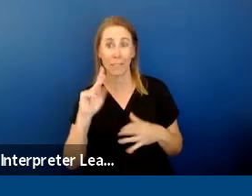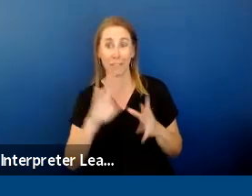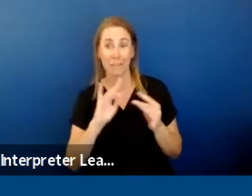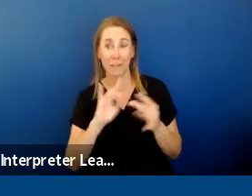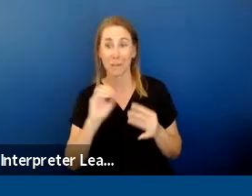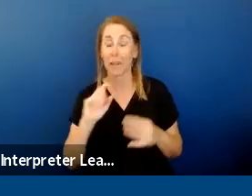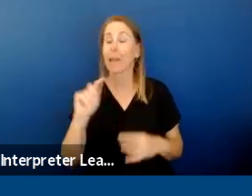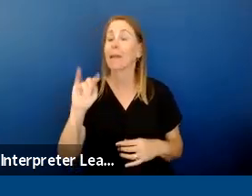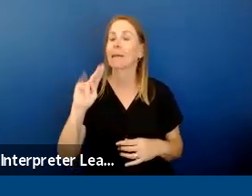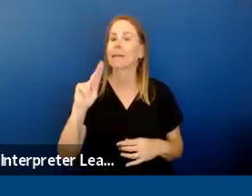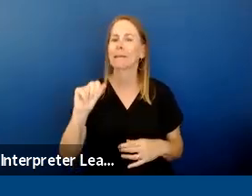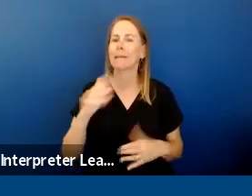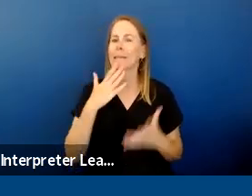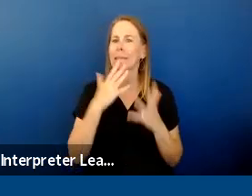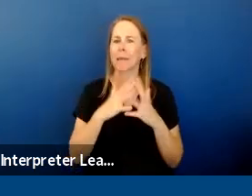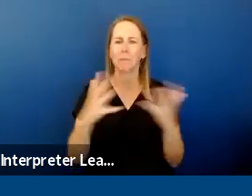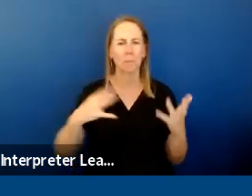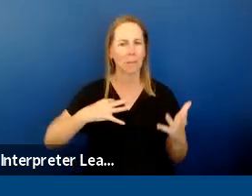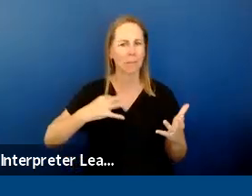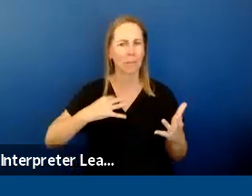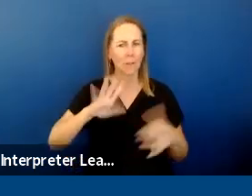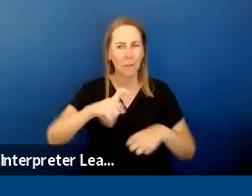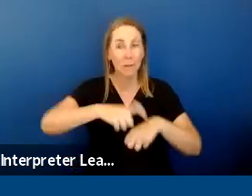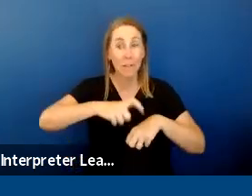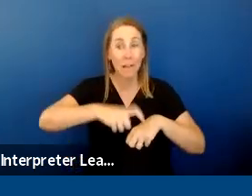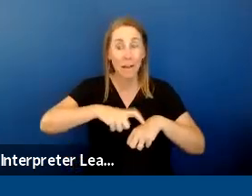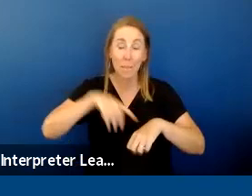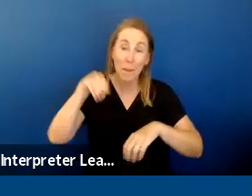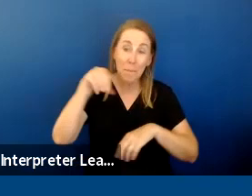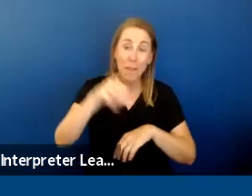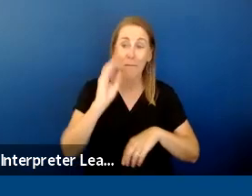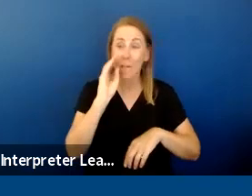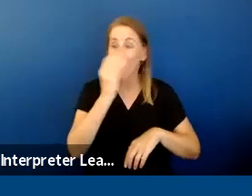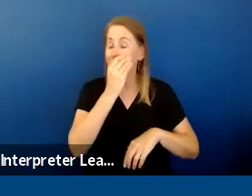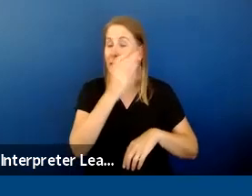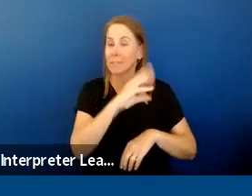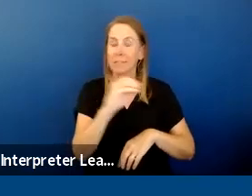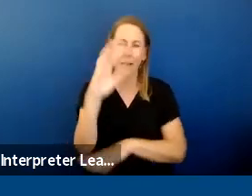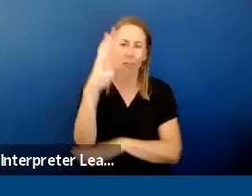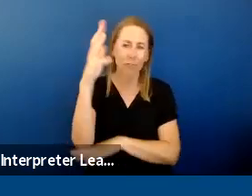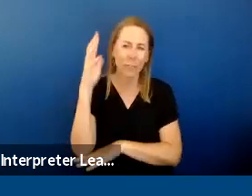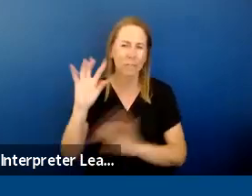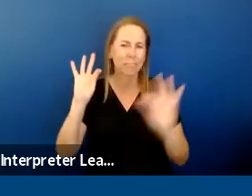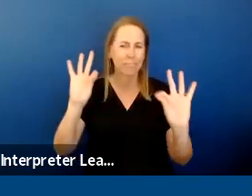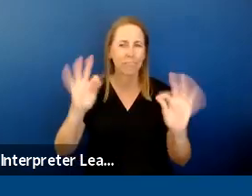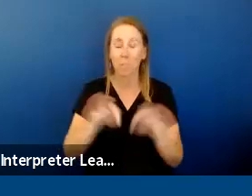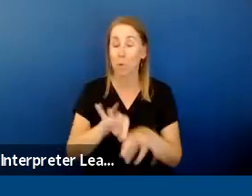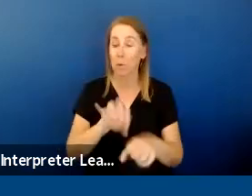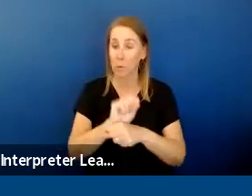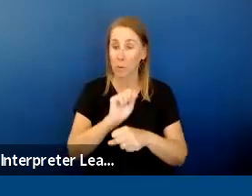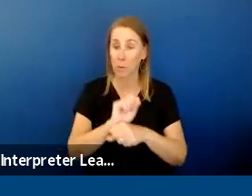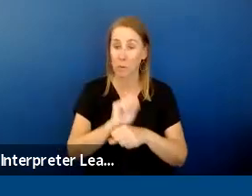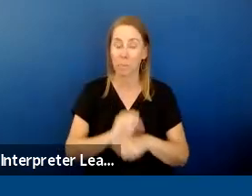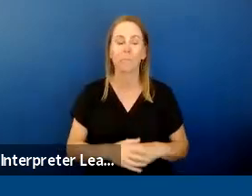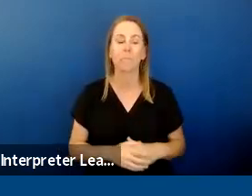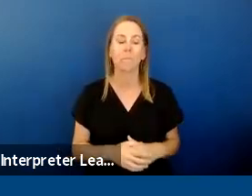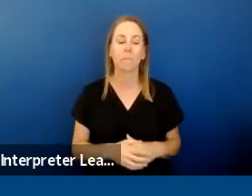I'm helping make the camp safer this summer, and my sister is interested in water